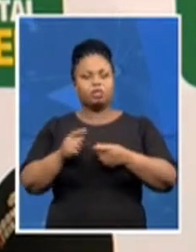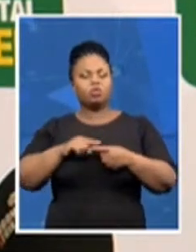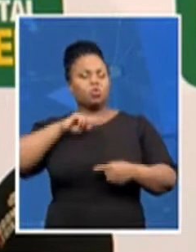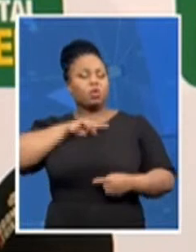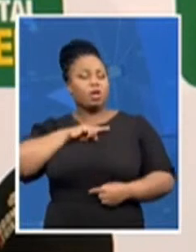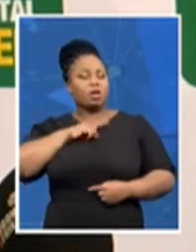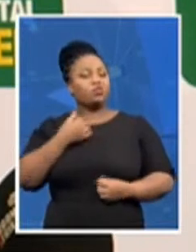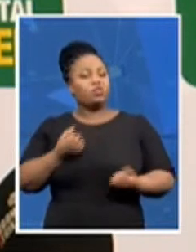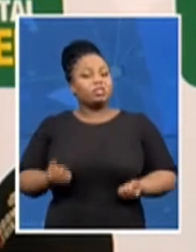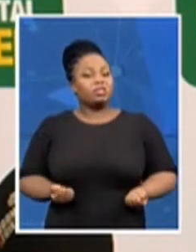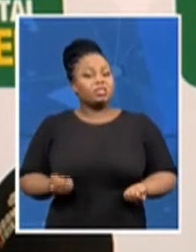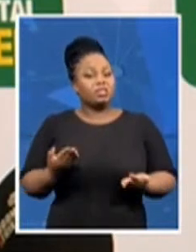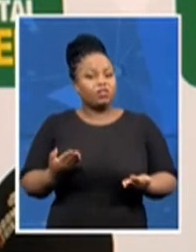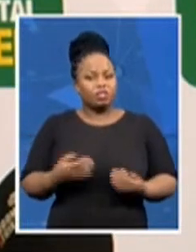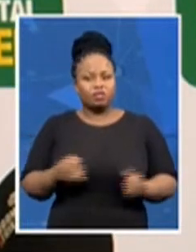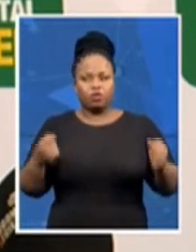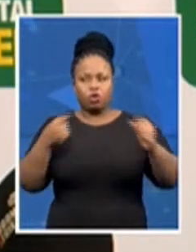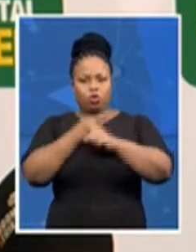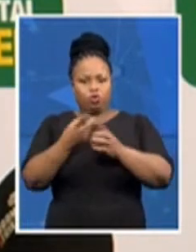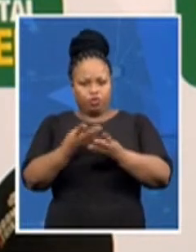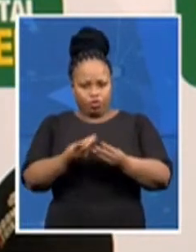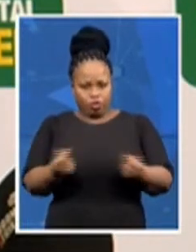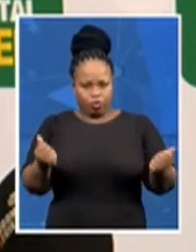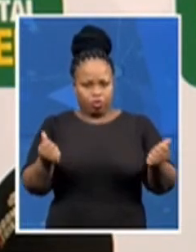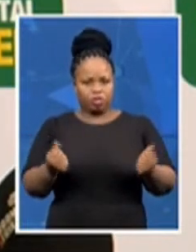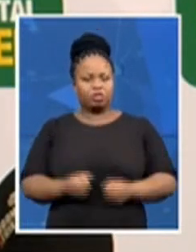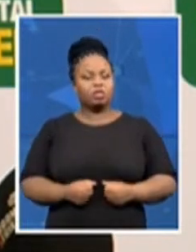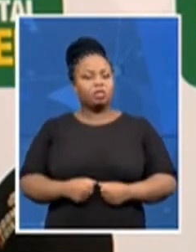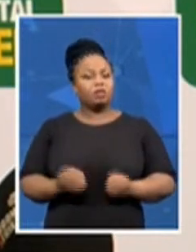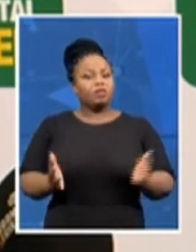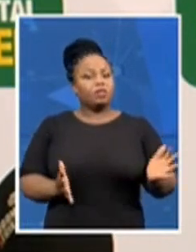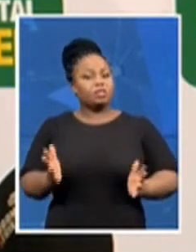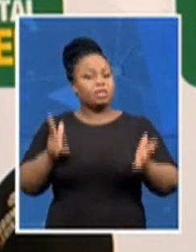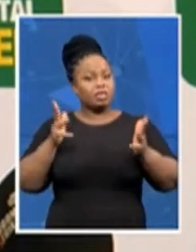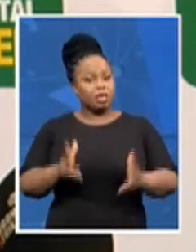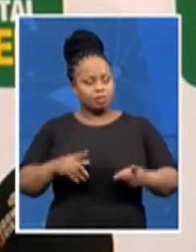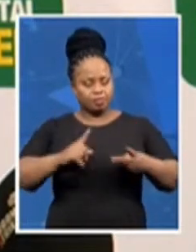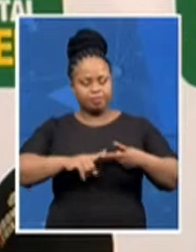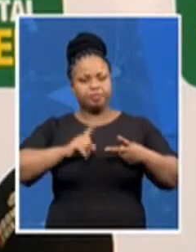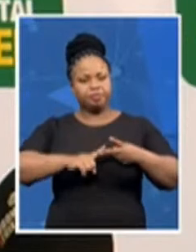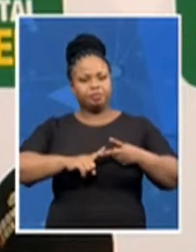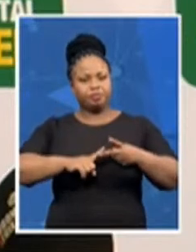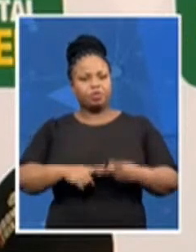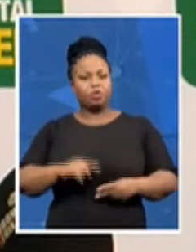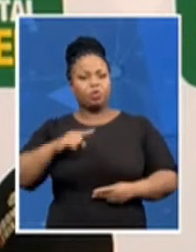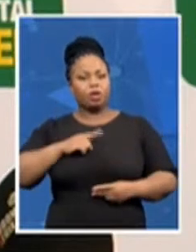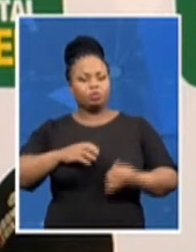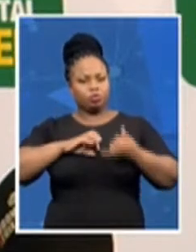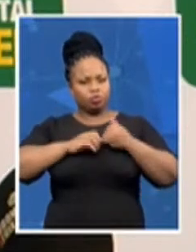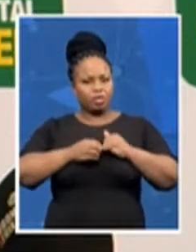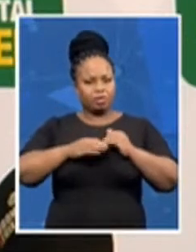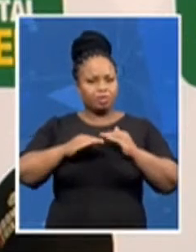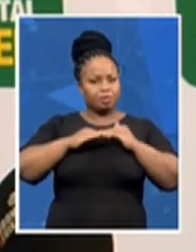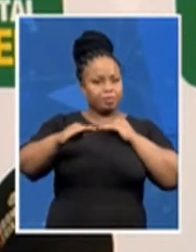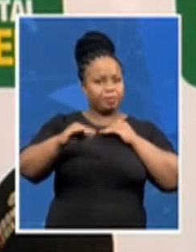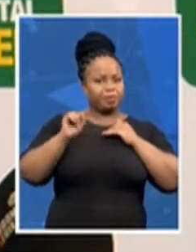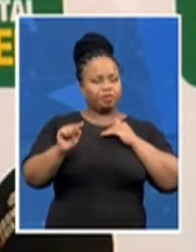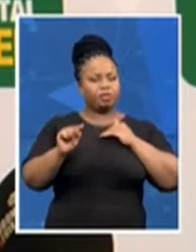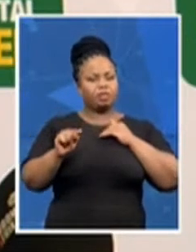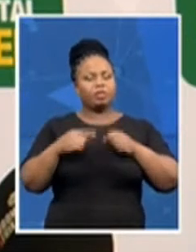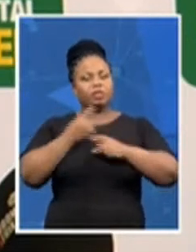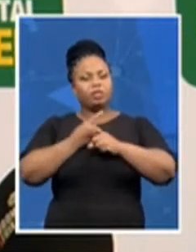resolution facilitators, conduct instability or conflict management monitoring and